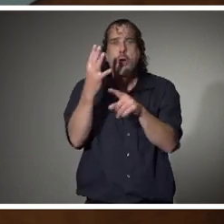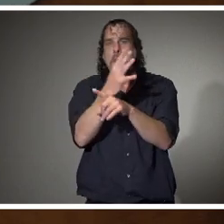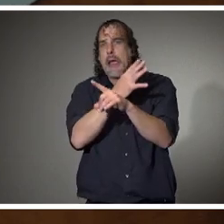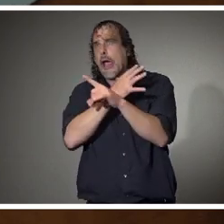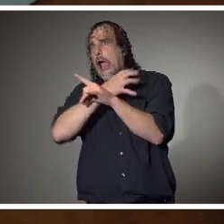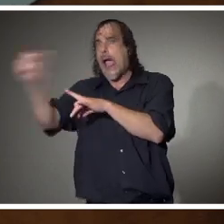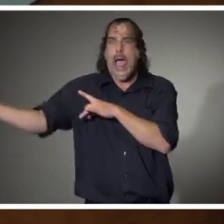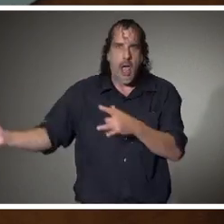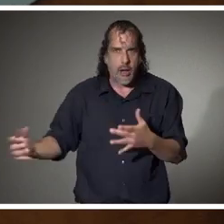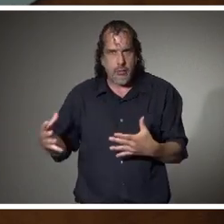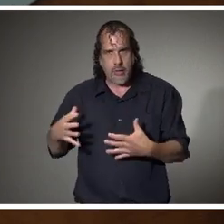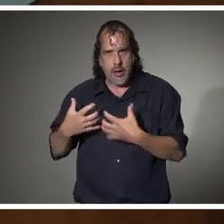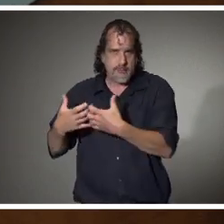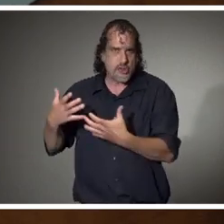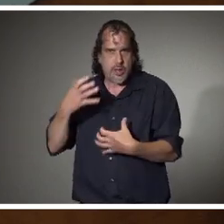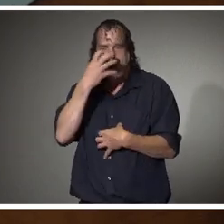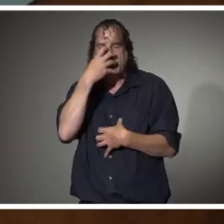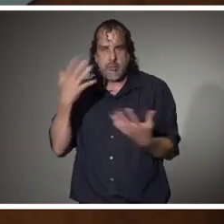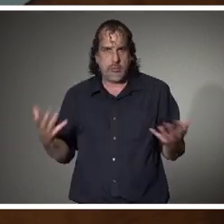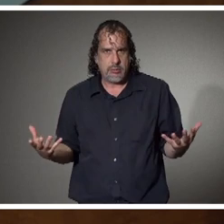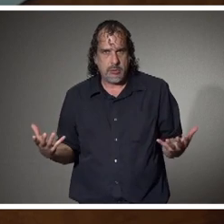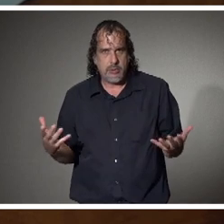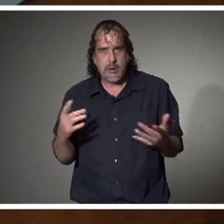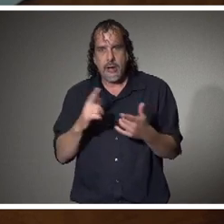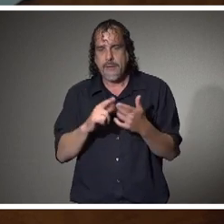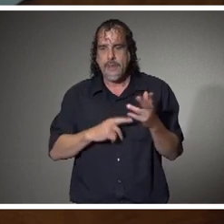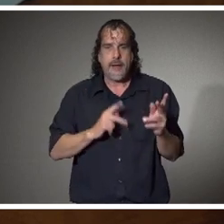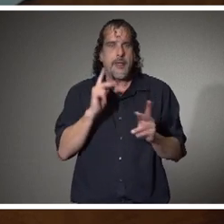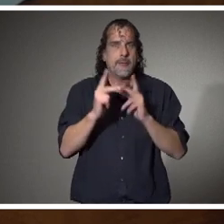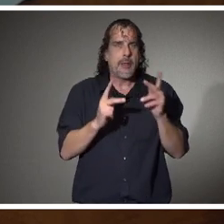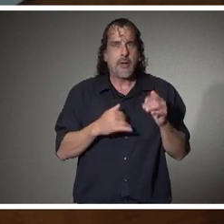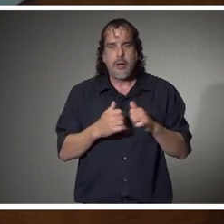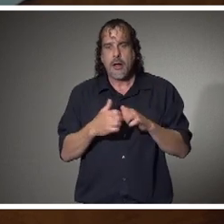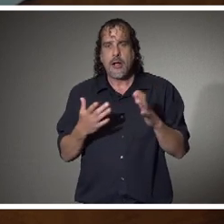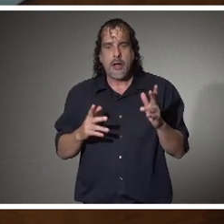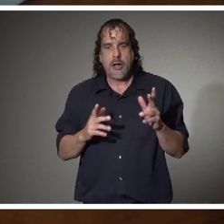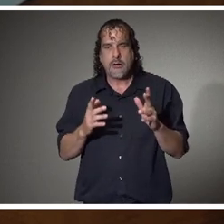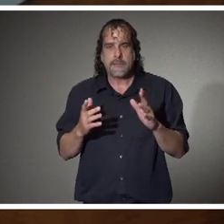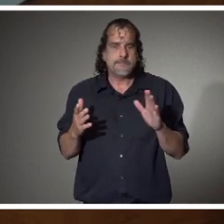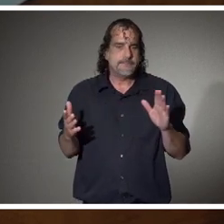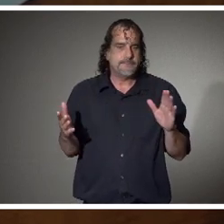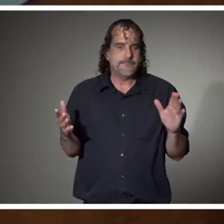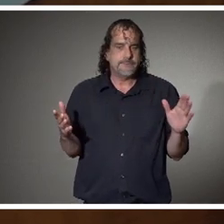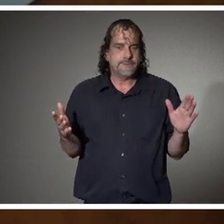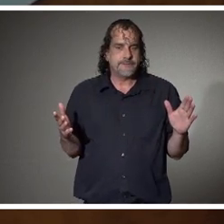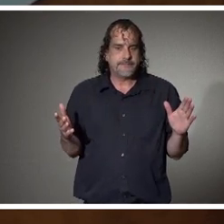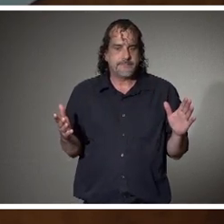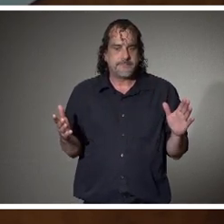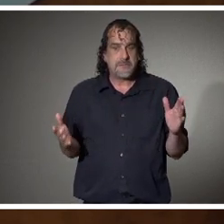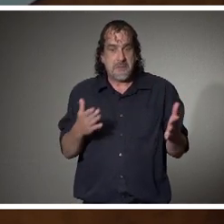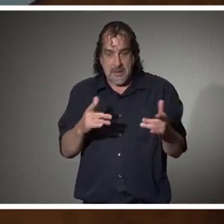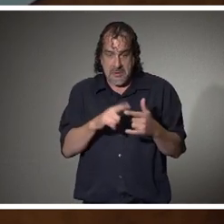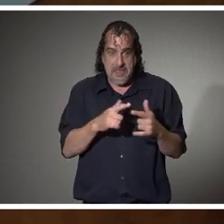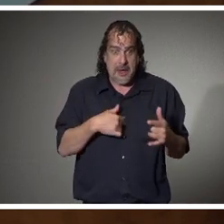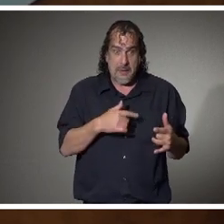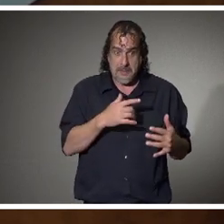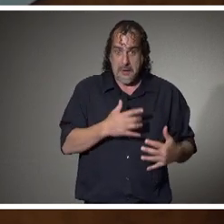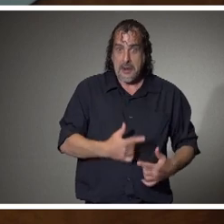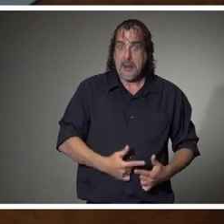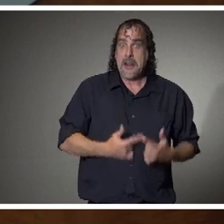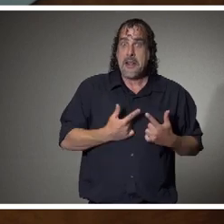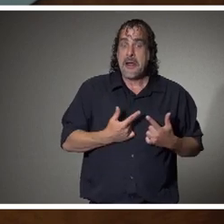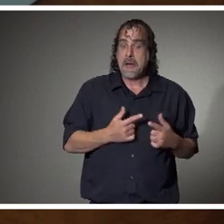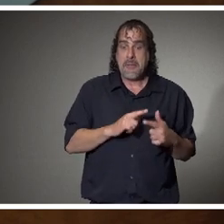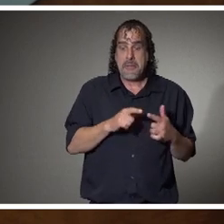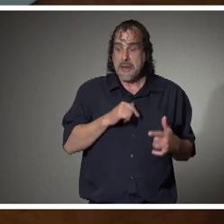ventilators, and that was going to lead to individuals in our country that could have been saved that were not saved because